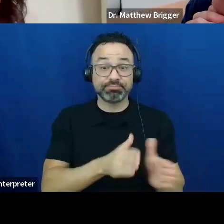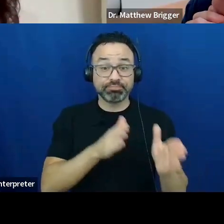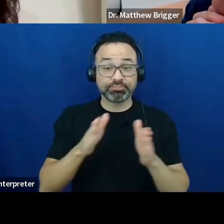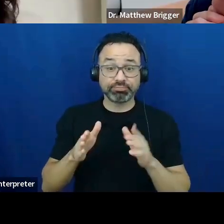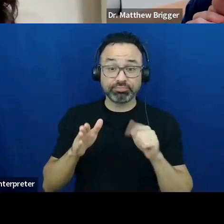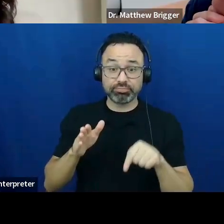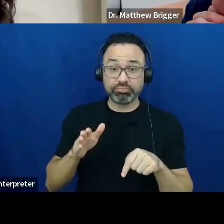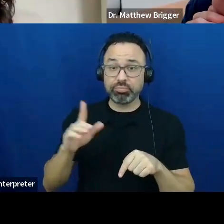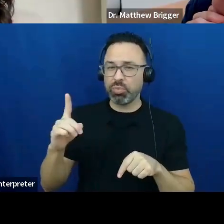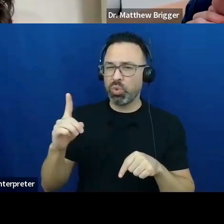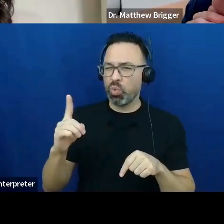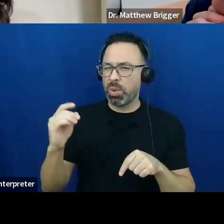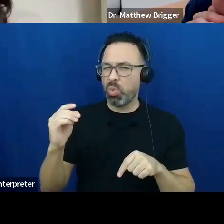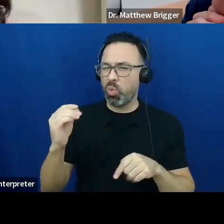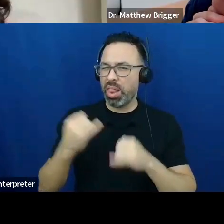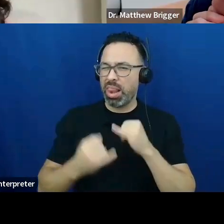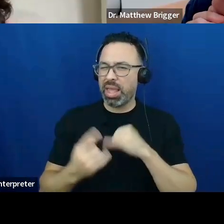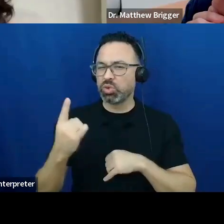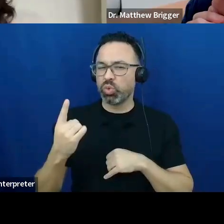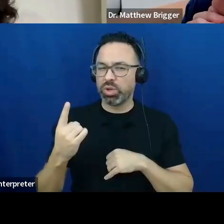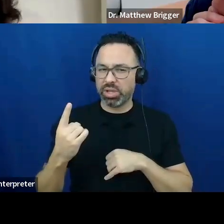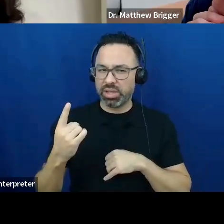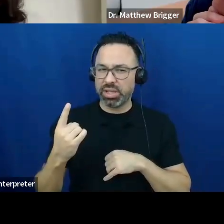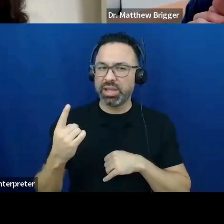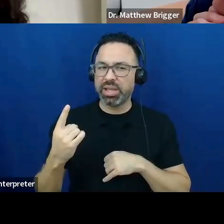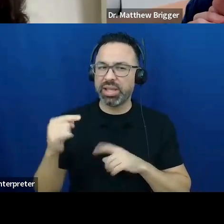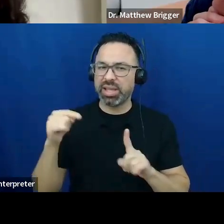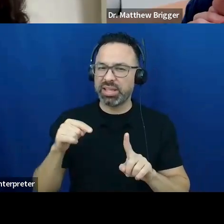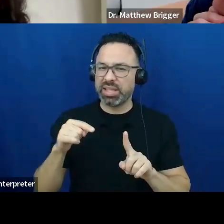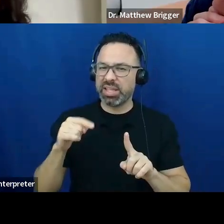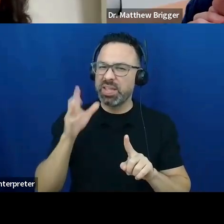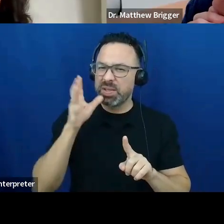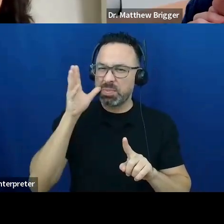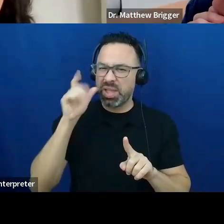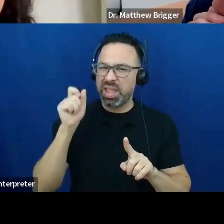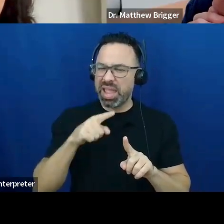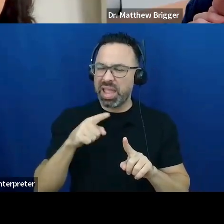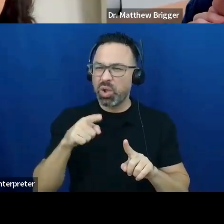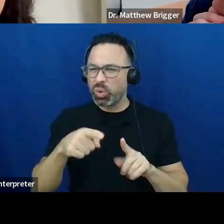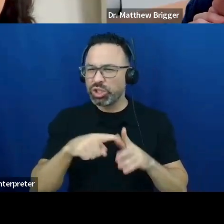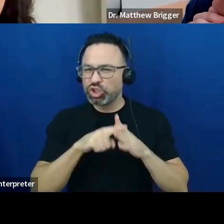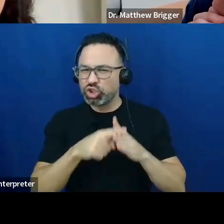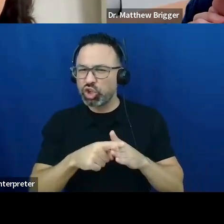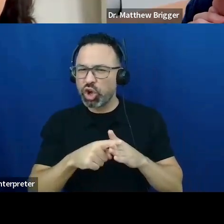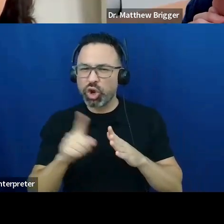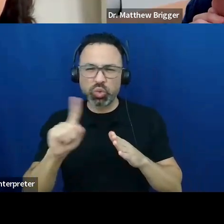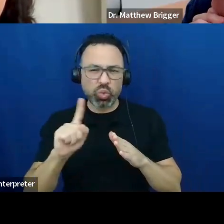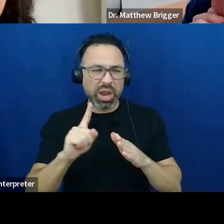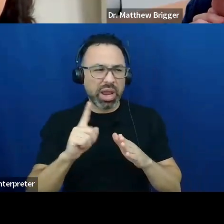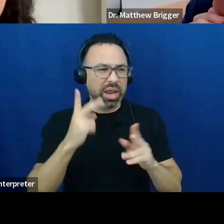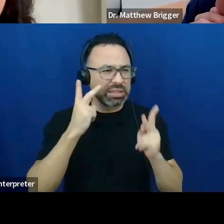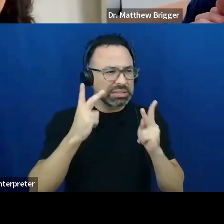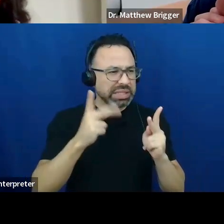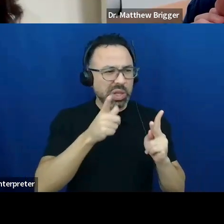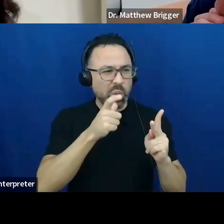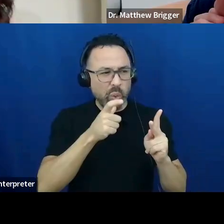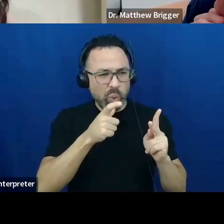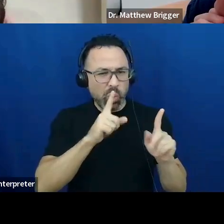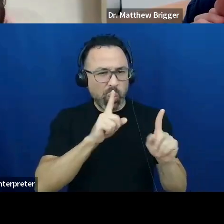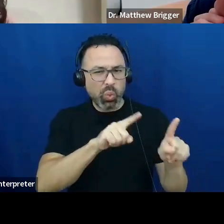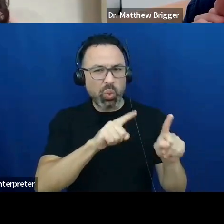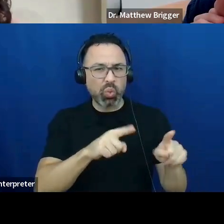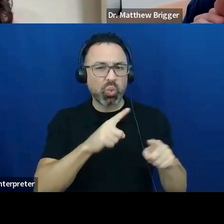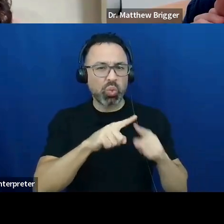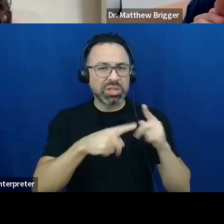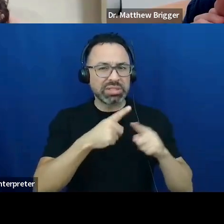let's do one last question. This parent is asking, where do we start? Who do we see? And what type of